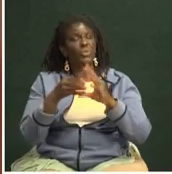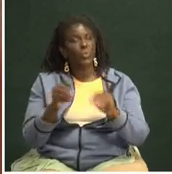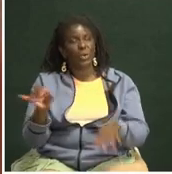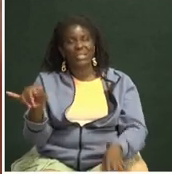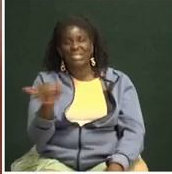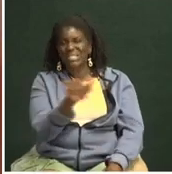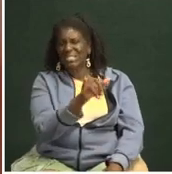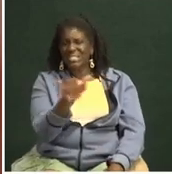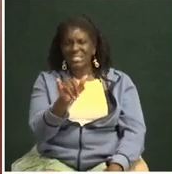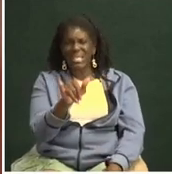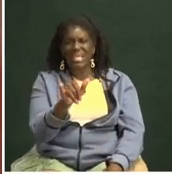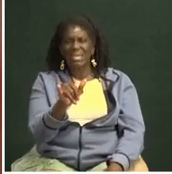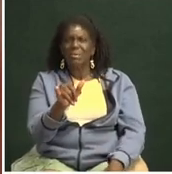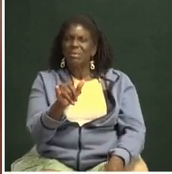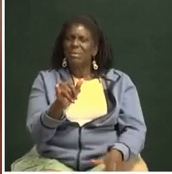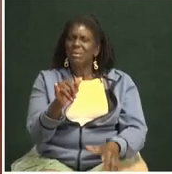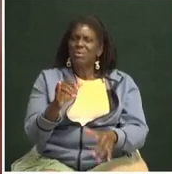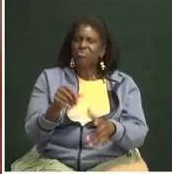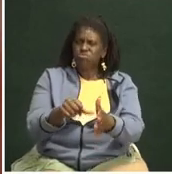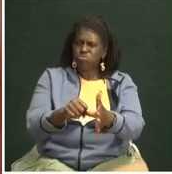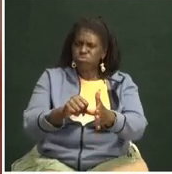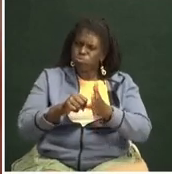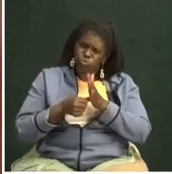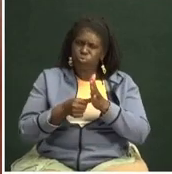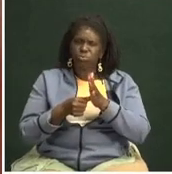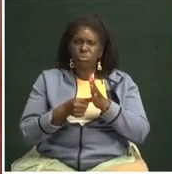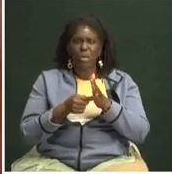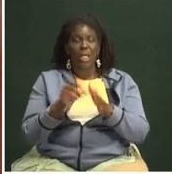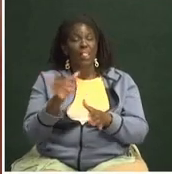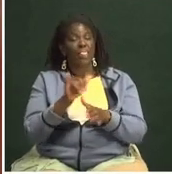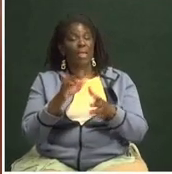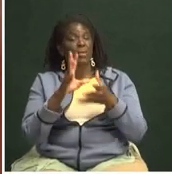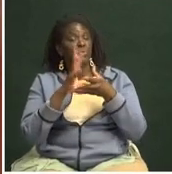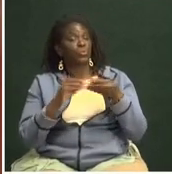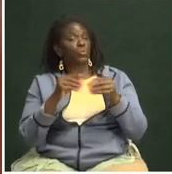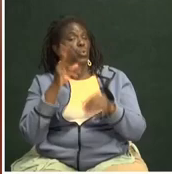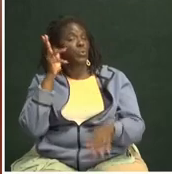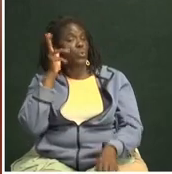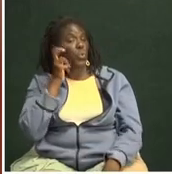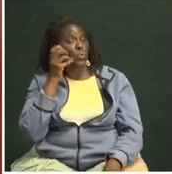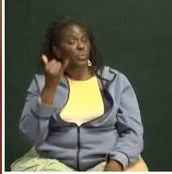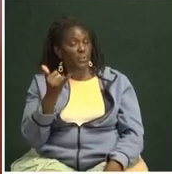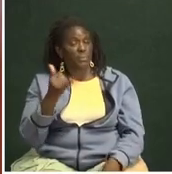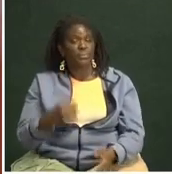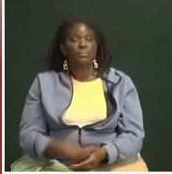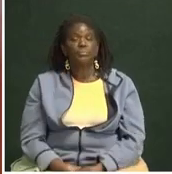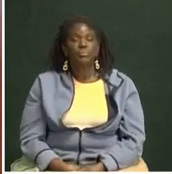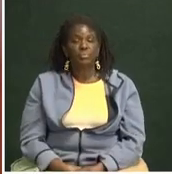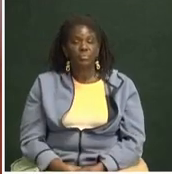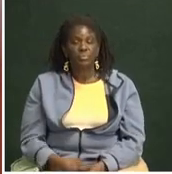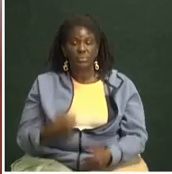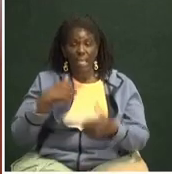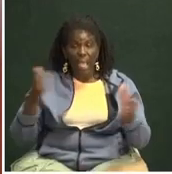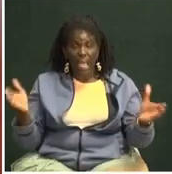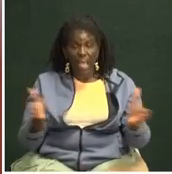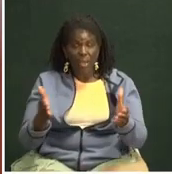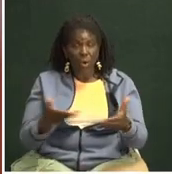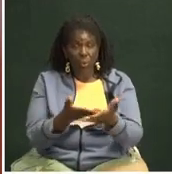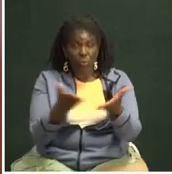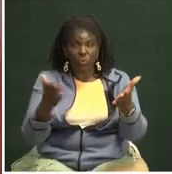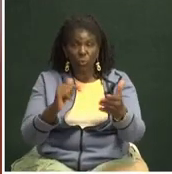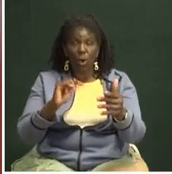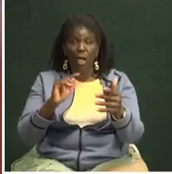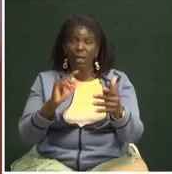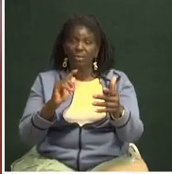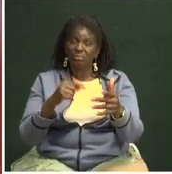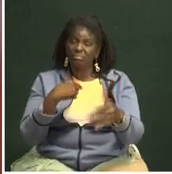just as remarkable as the stories you heard here from the podium this evening. I encourage you, I